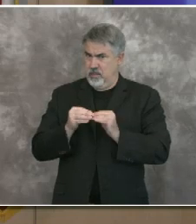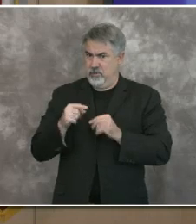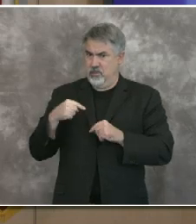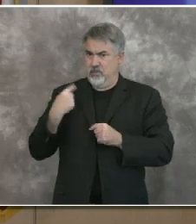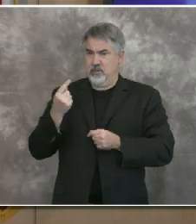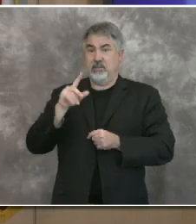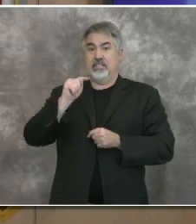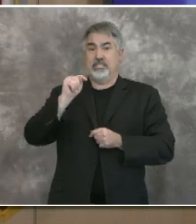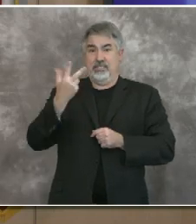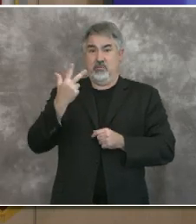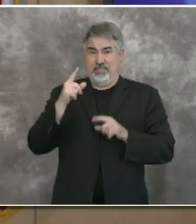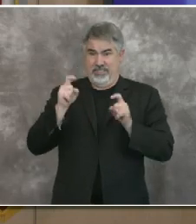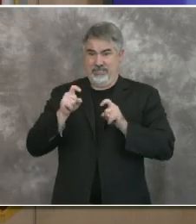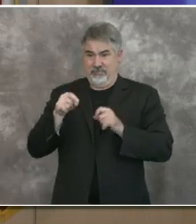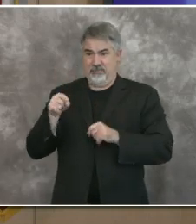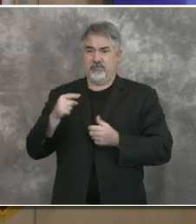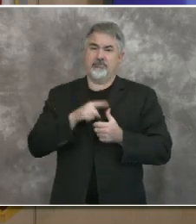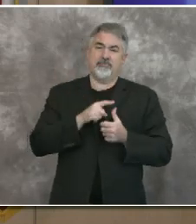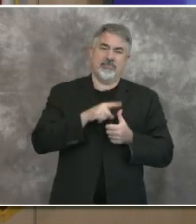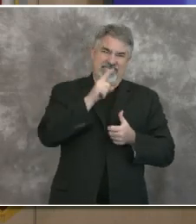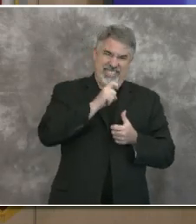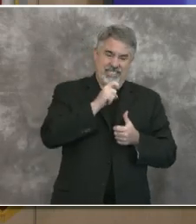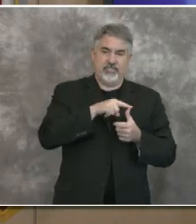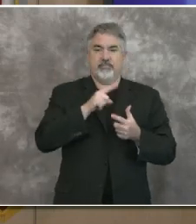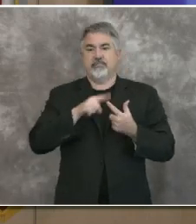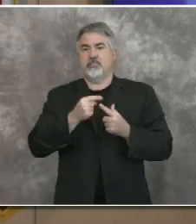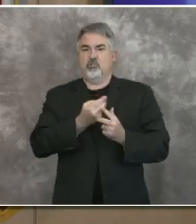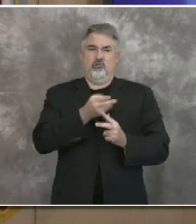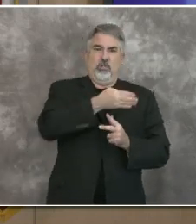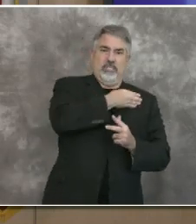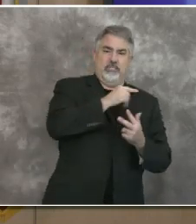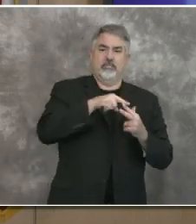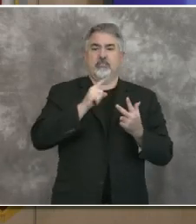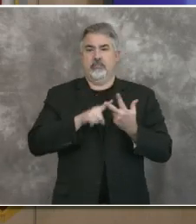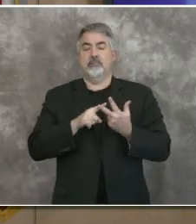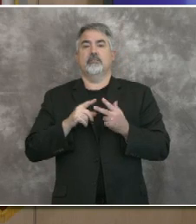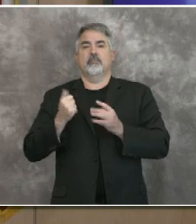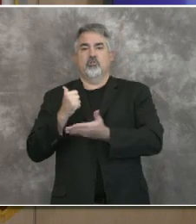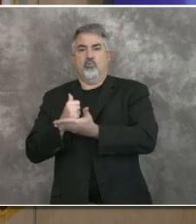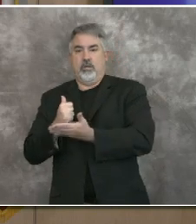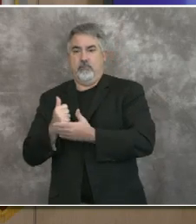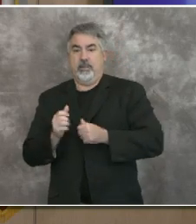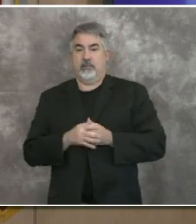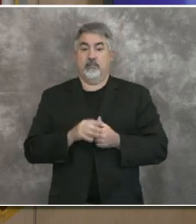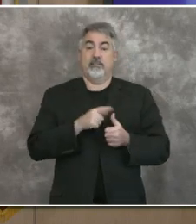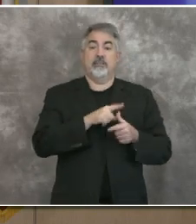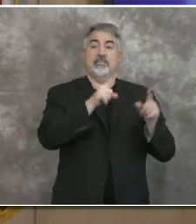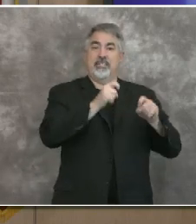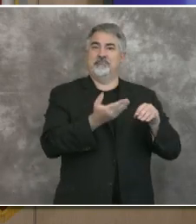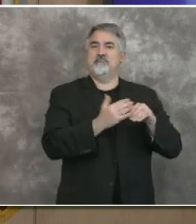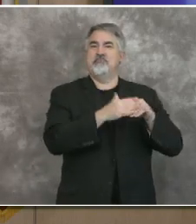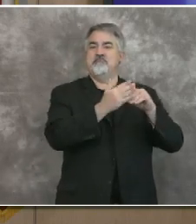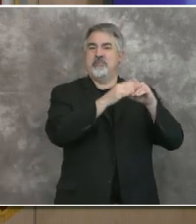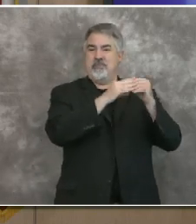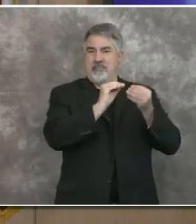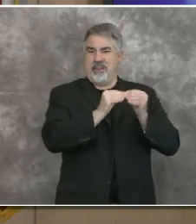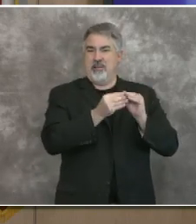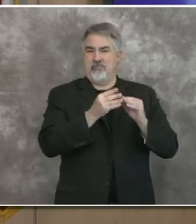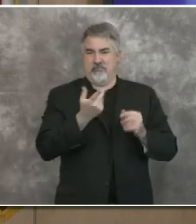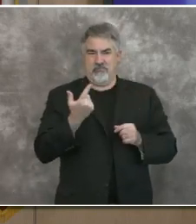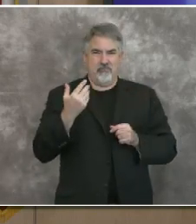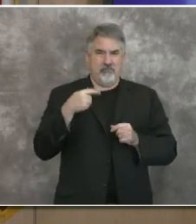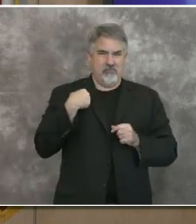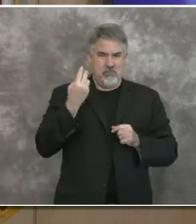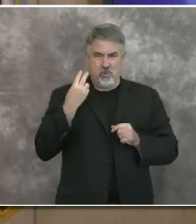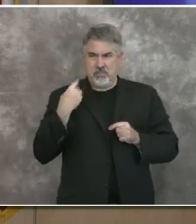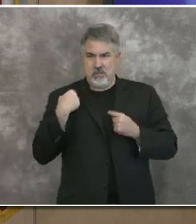around testing, tracing, and treatment. Our testing numbers jumped back up again, which we expected kind of middle of the week after we got through the